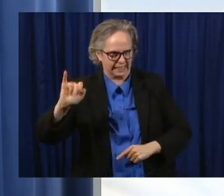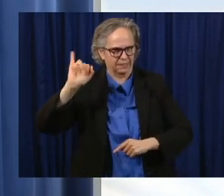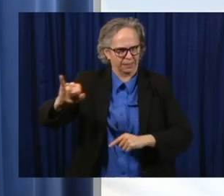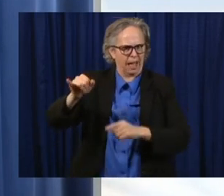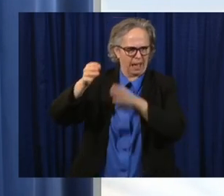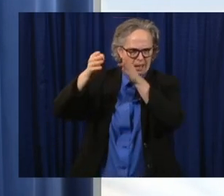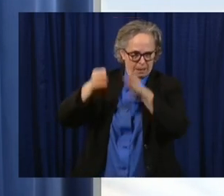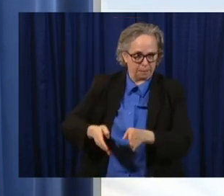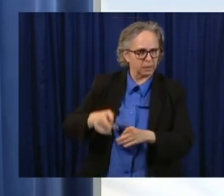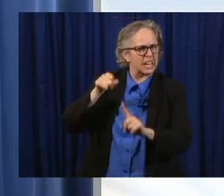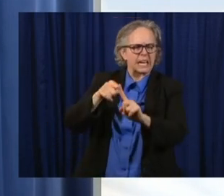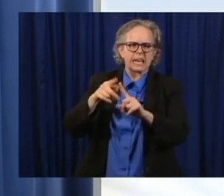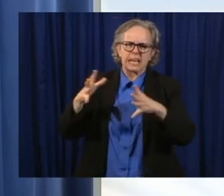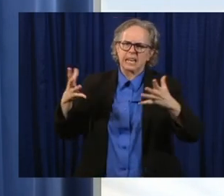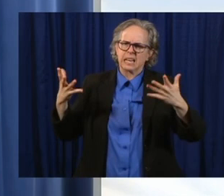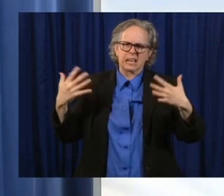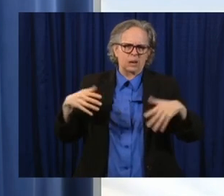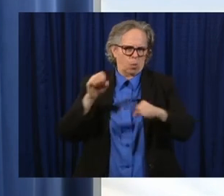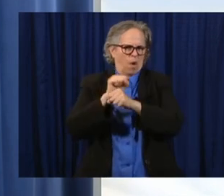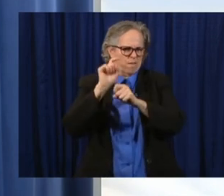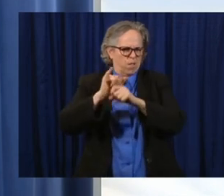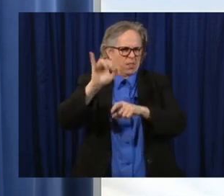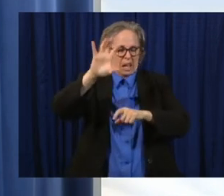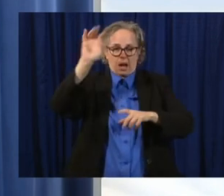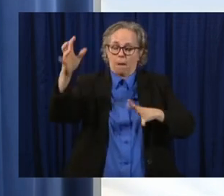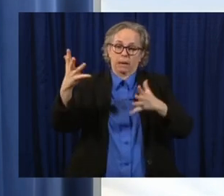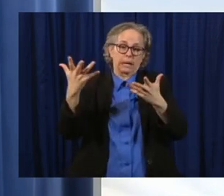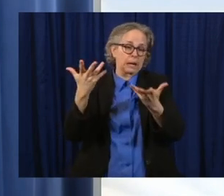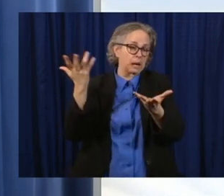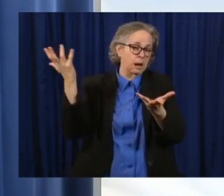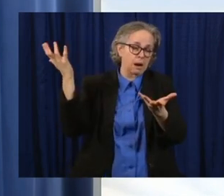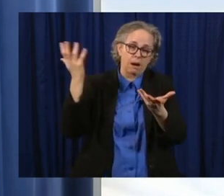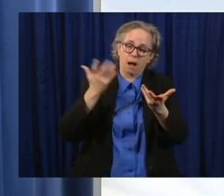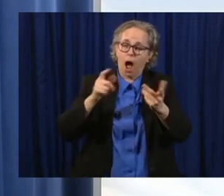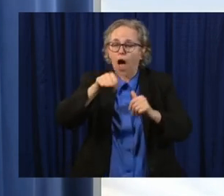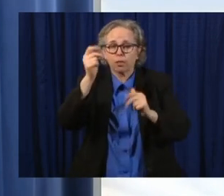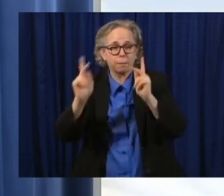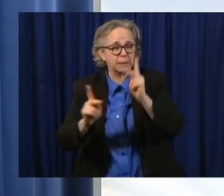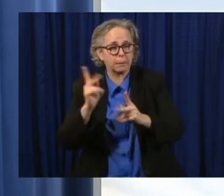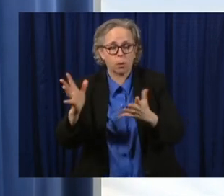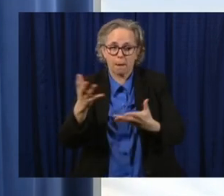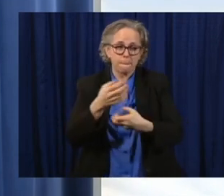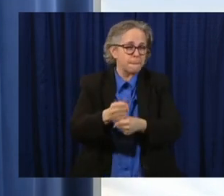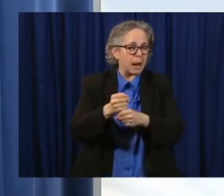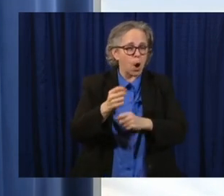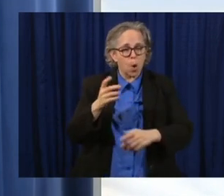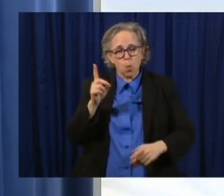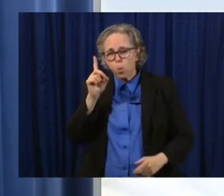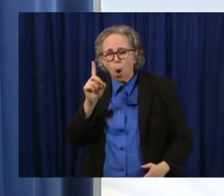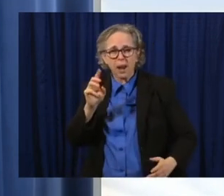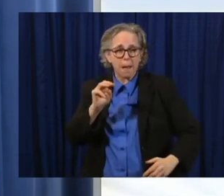Because of their efforts and others, Ohio will be producing 1 million swabs in the coming weeks.